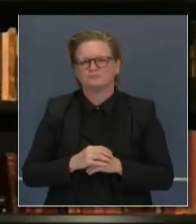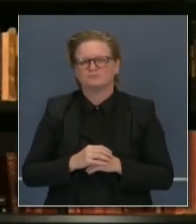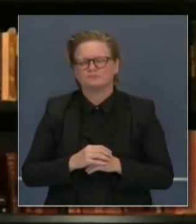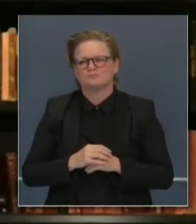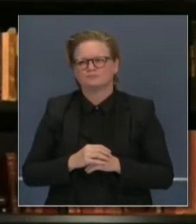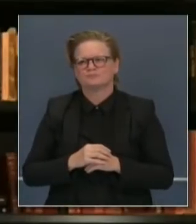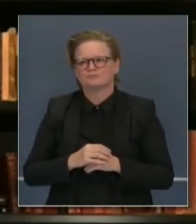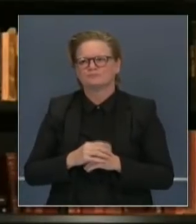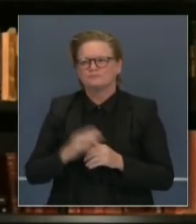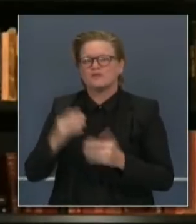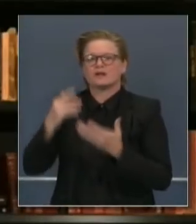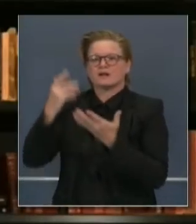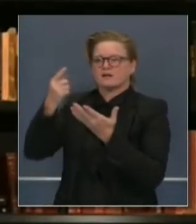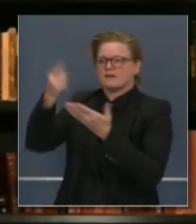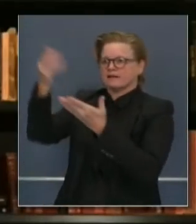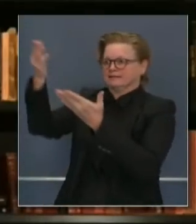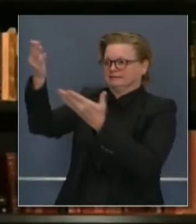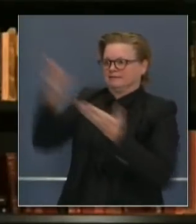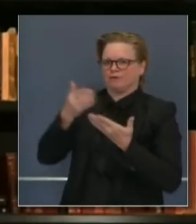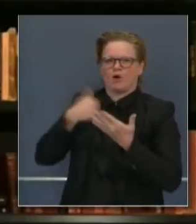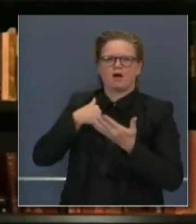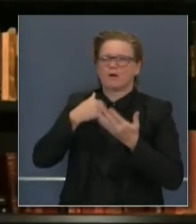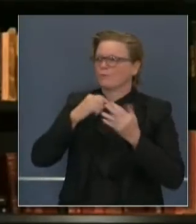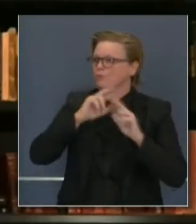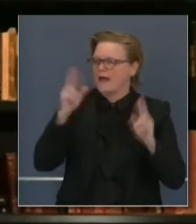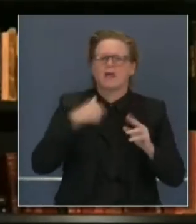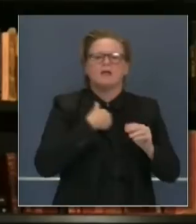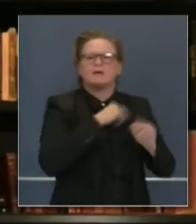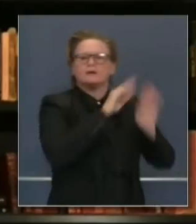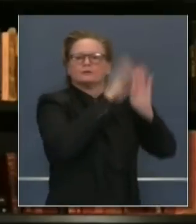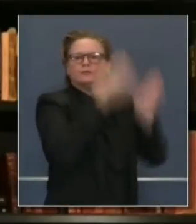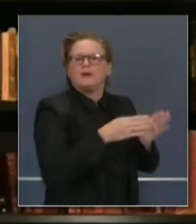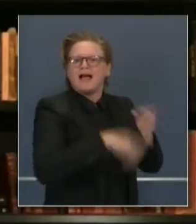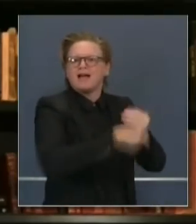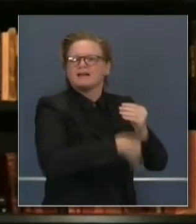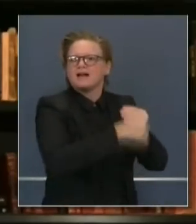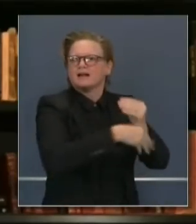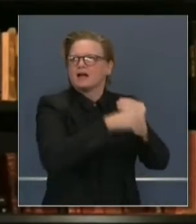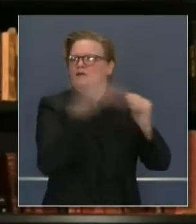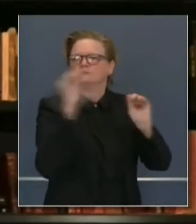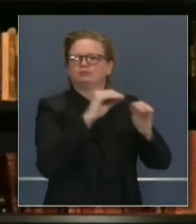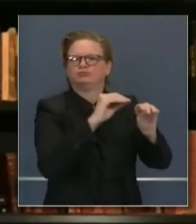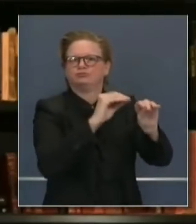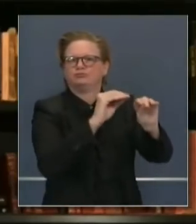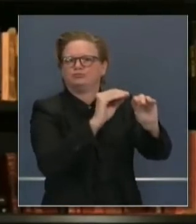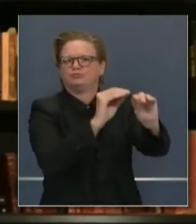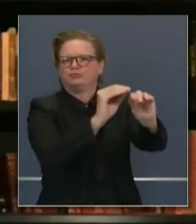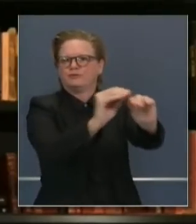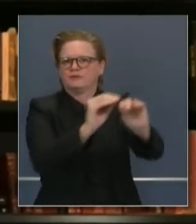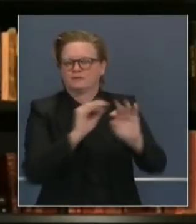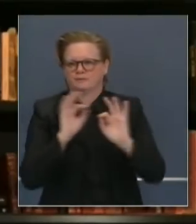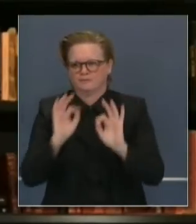delivery of those additional units. Again, expecting them within the month and a half or so.